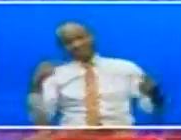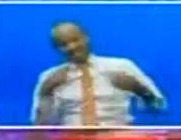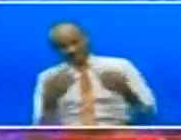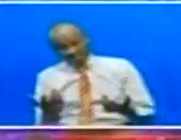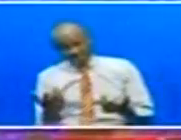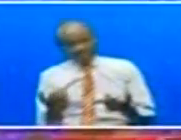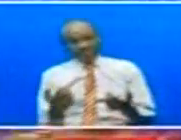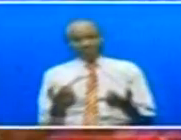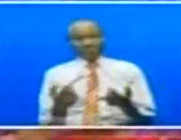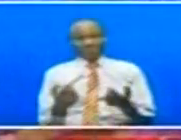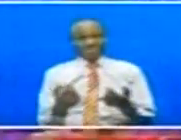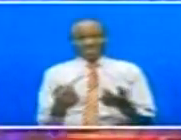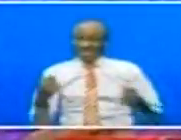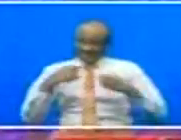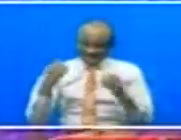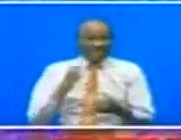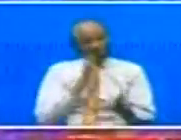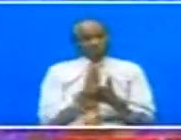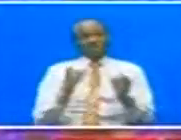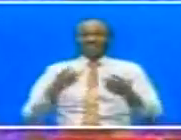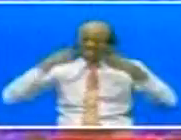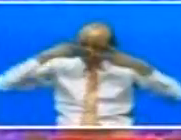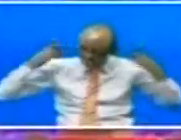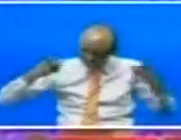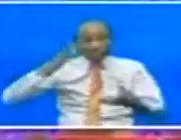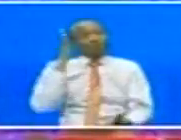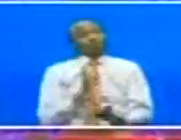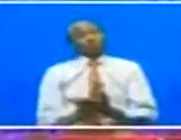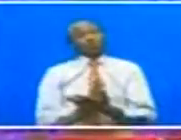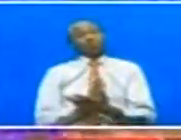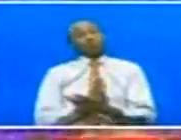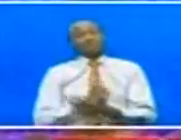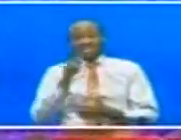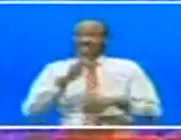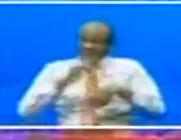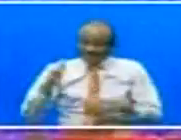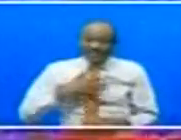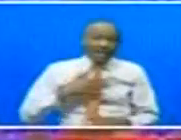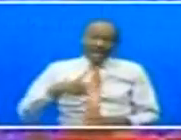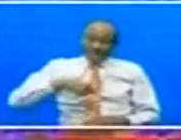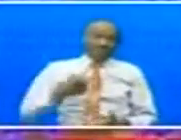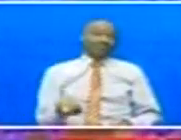know, it's no longer a threat, it's real. Terrorism is real, mm-hmm. and it affects us.